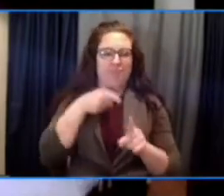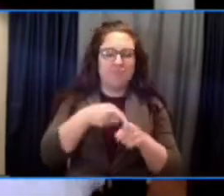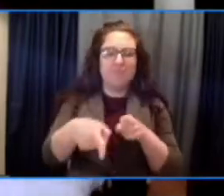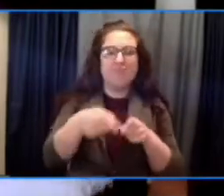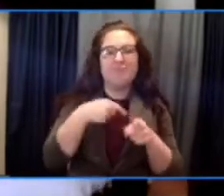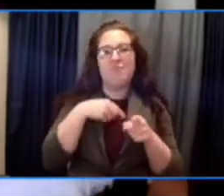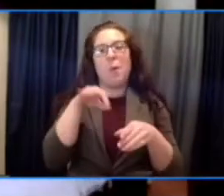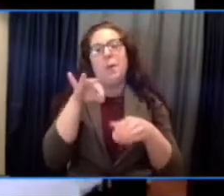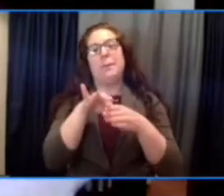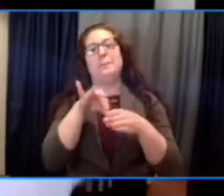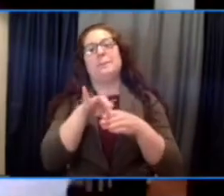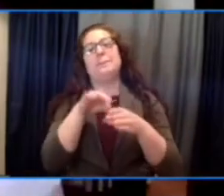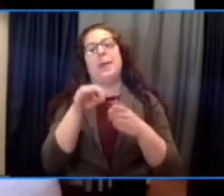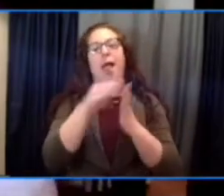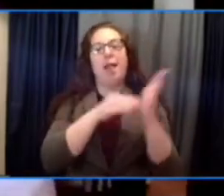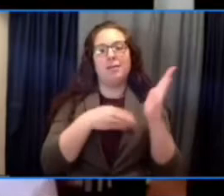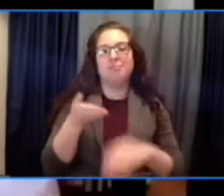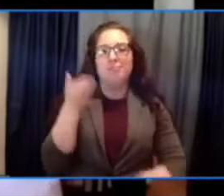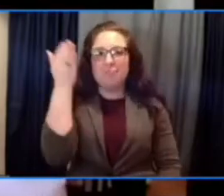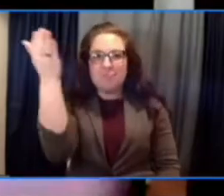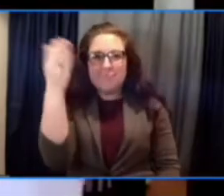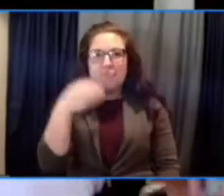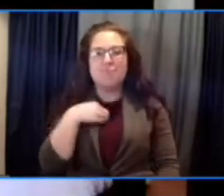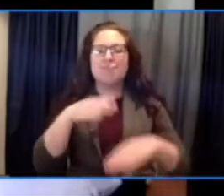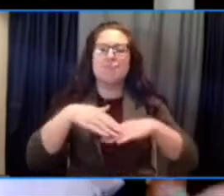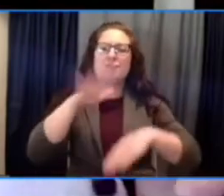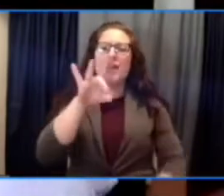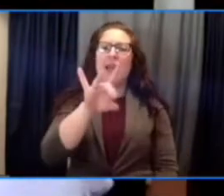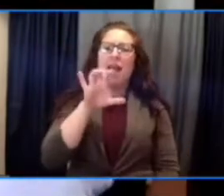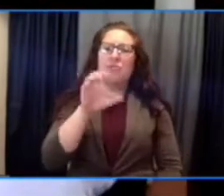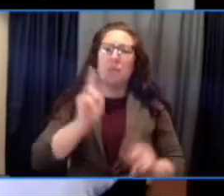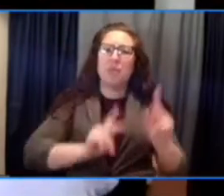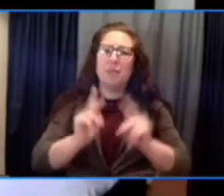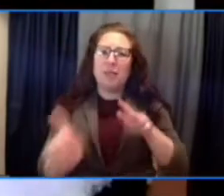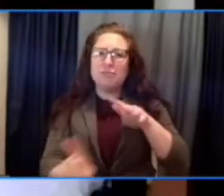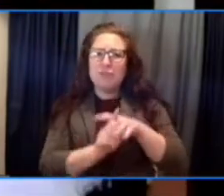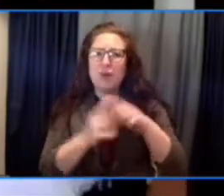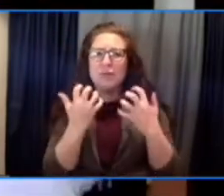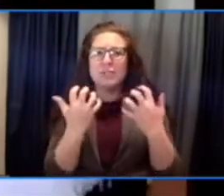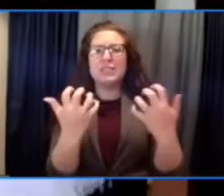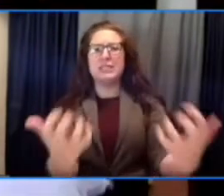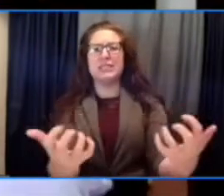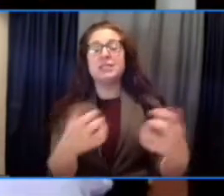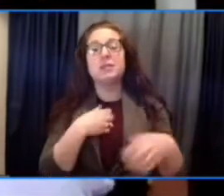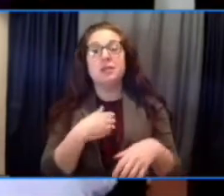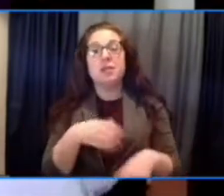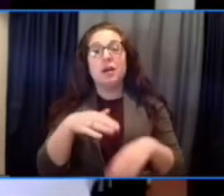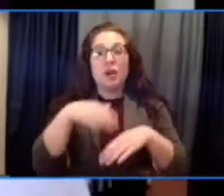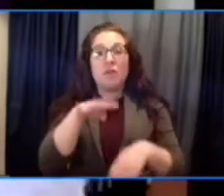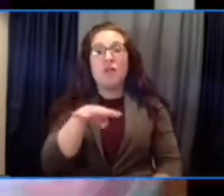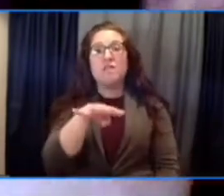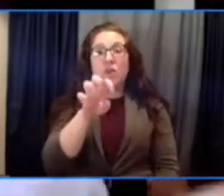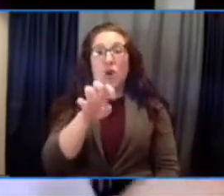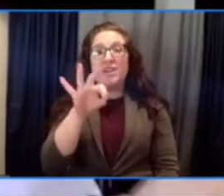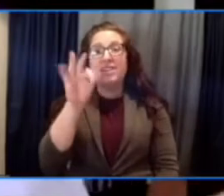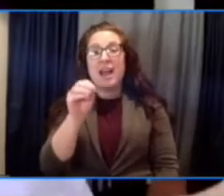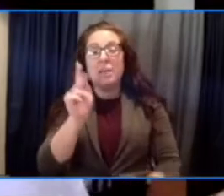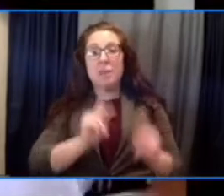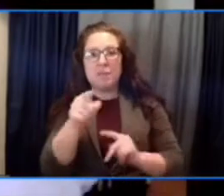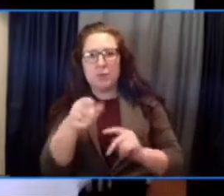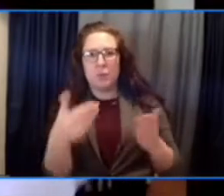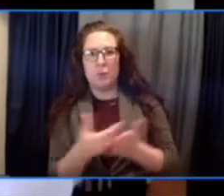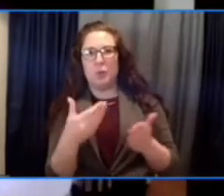over 800 people who are joining us today. 490 of you have never been to Road Ahead before. Just one of the great